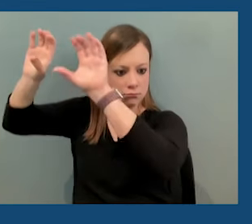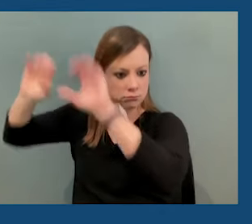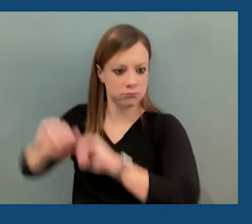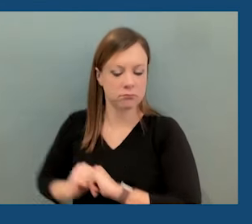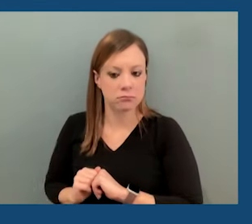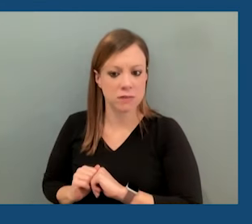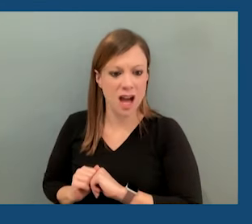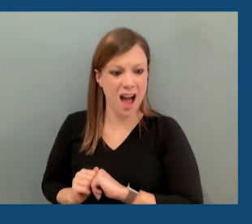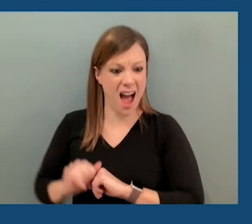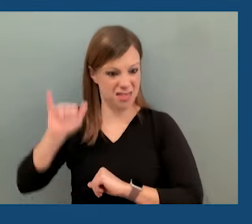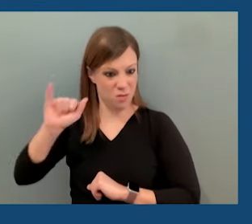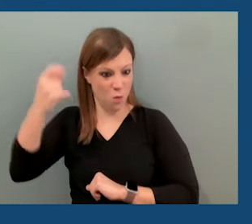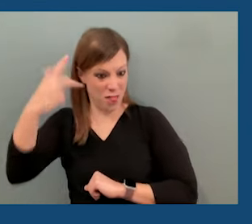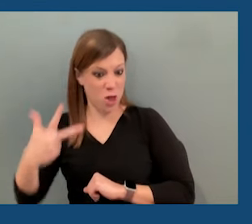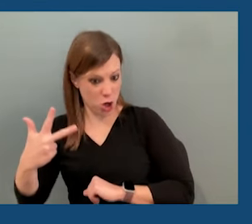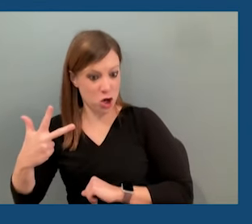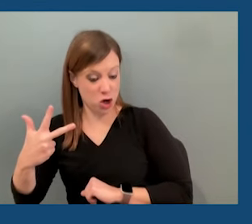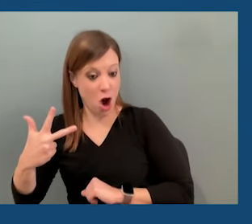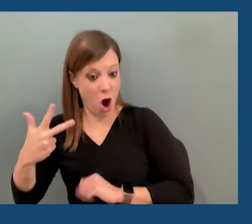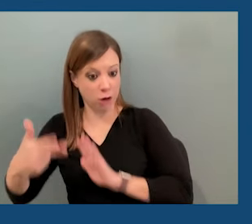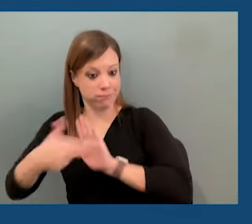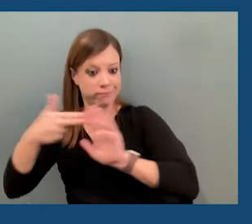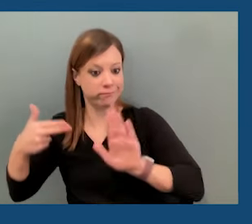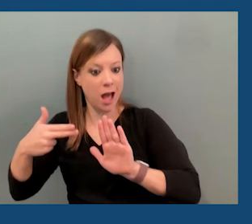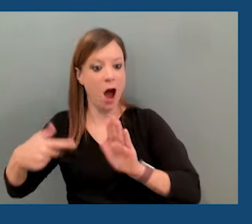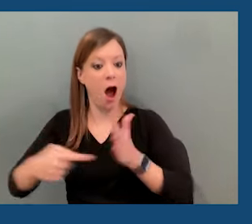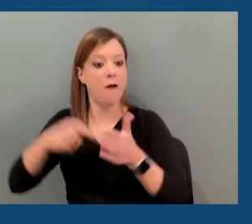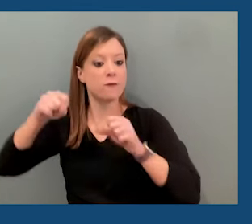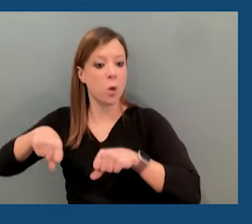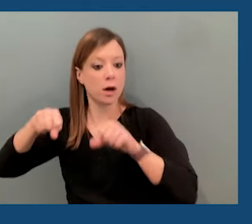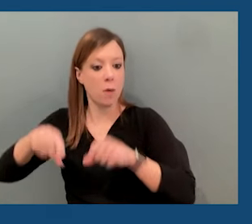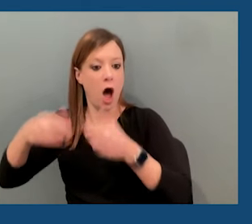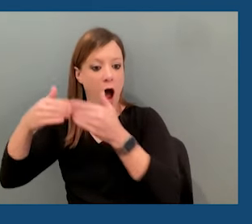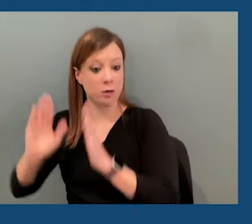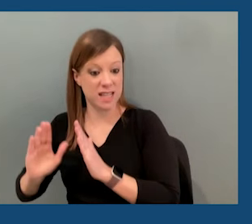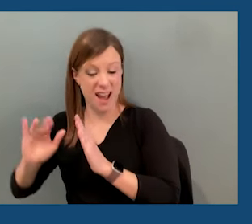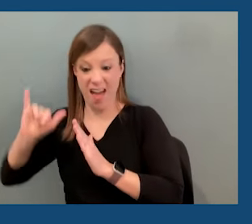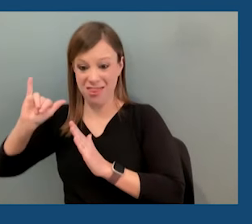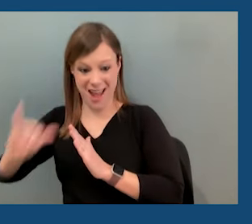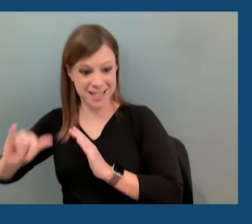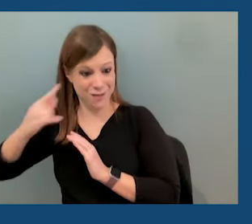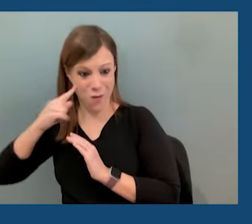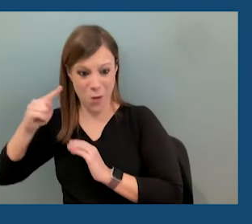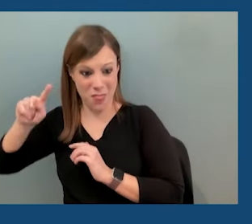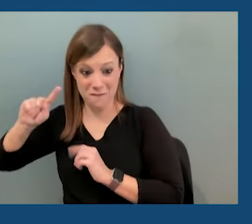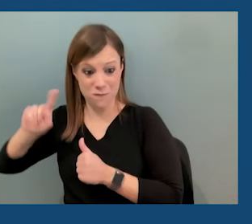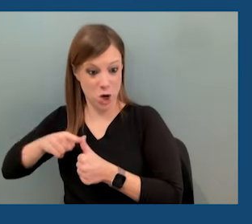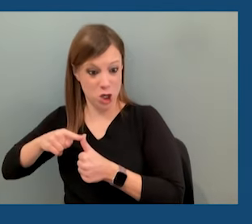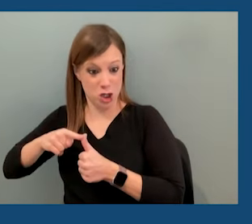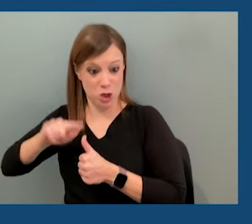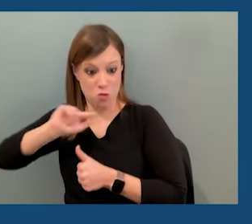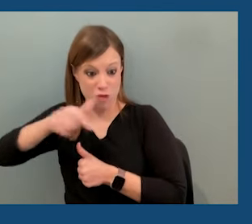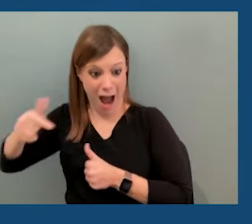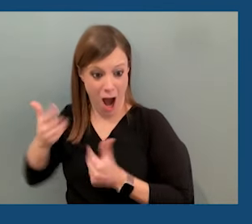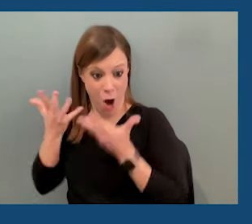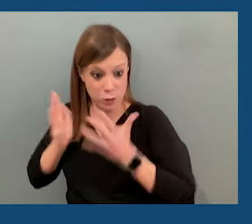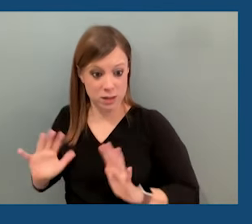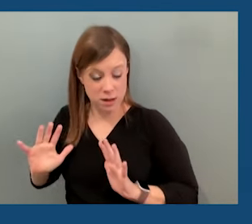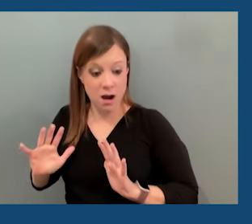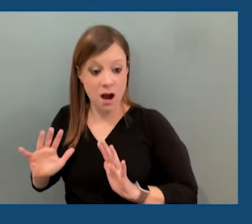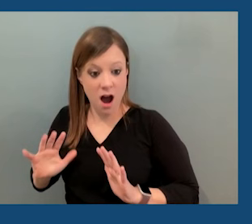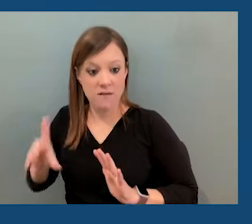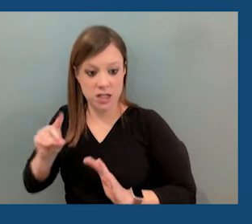the first six rounds, and now what we look to do in terms of the next round of DRI, because we understand that housing is a